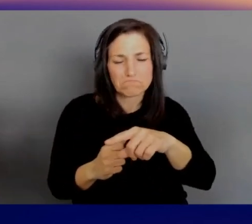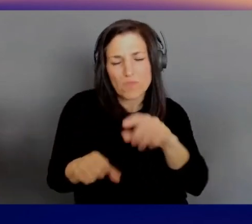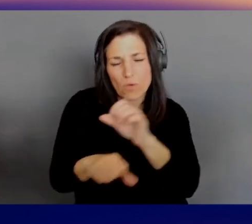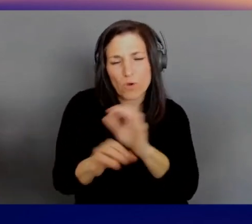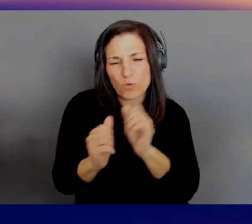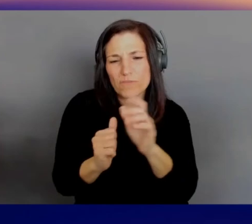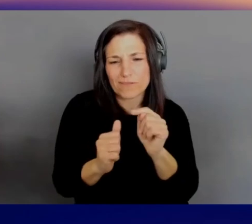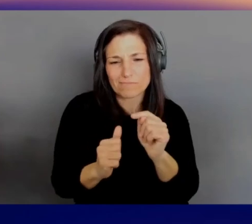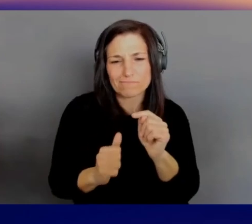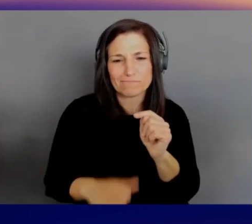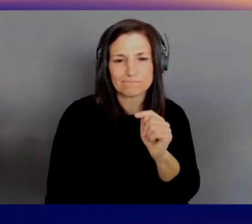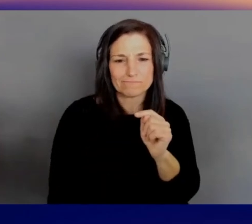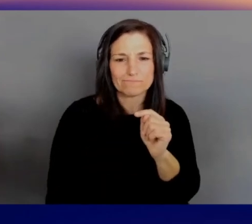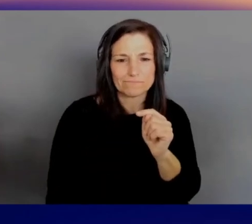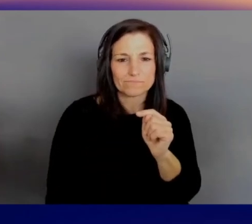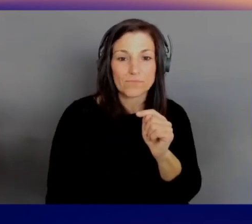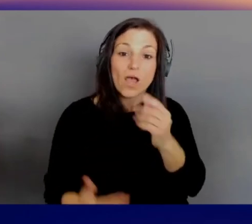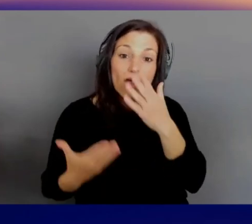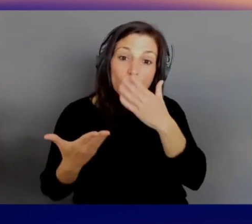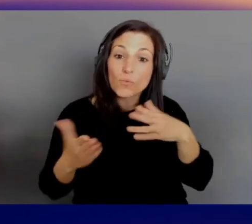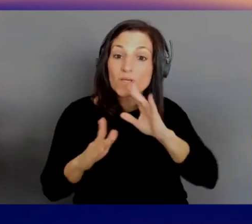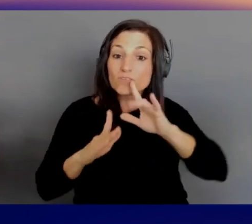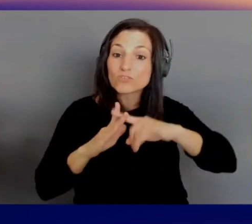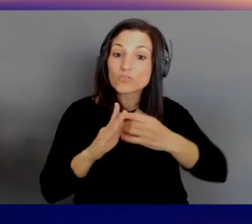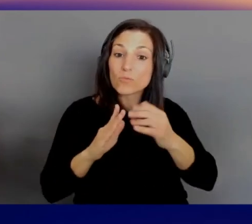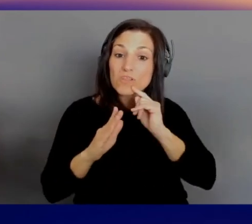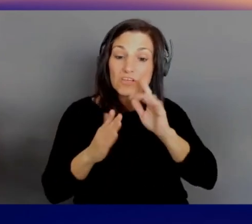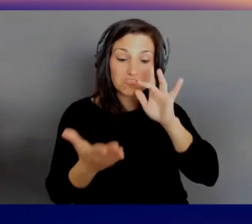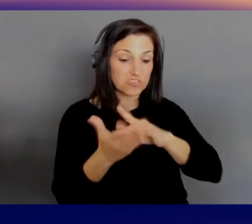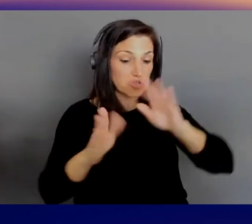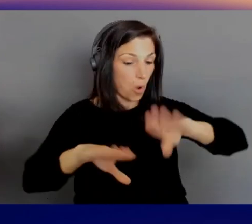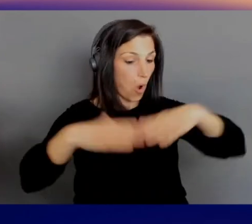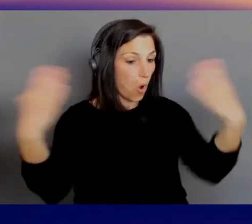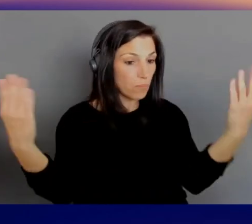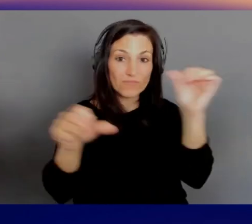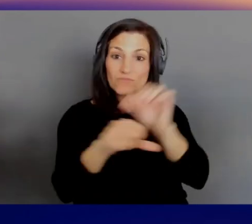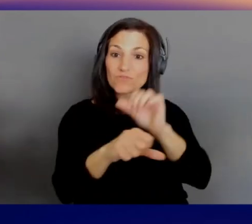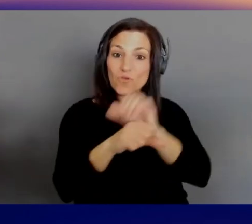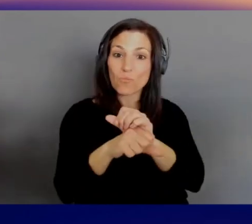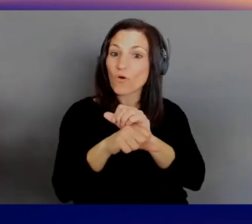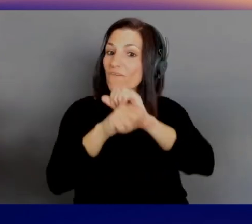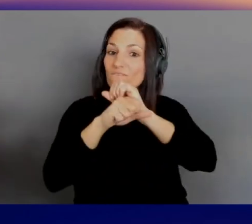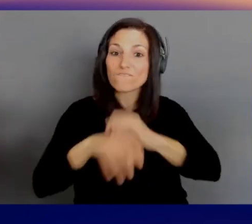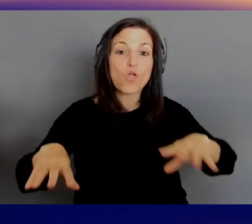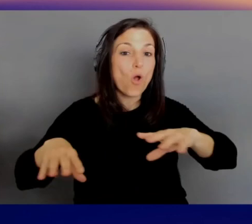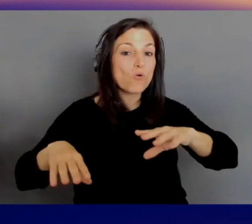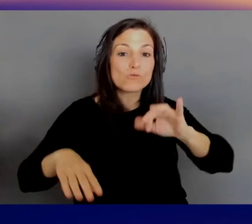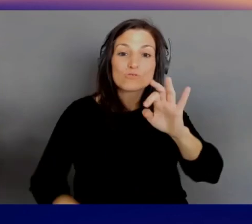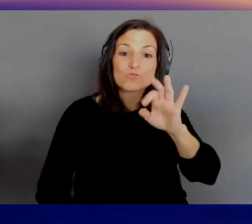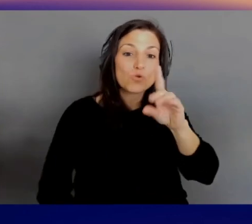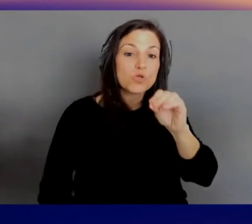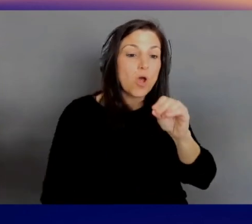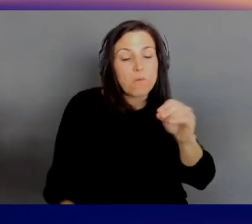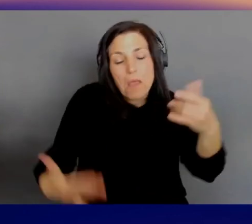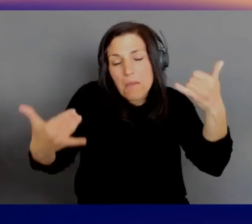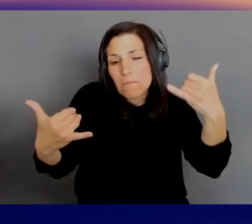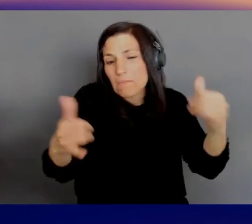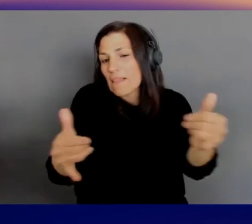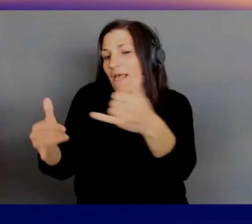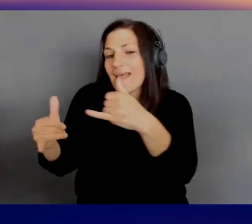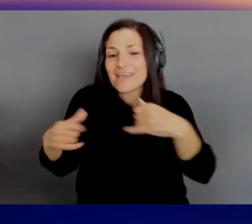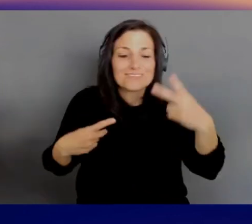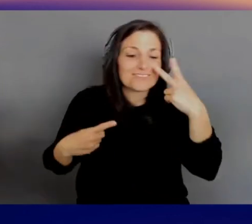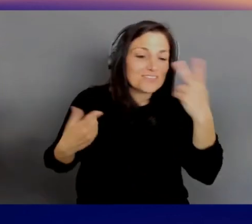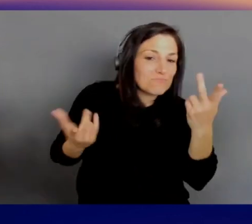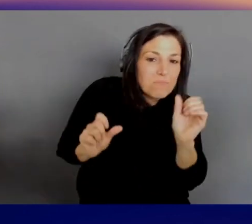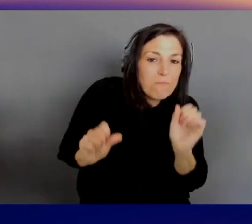good way to start with is just open the Workflow Studio and play around what is possible with you, with your workflow. You can drag